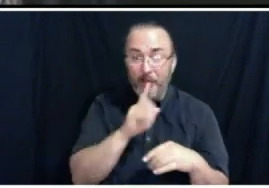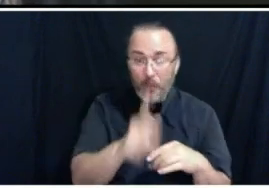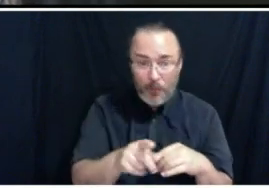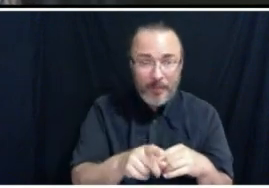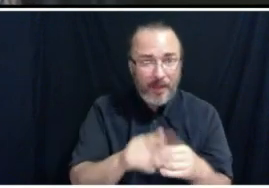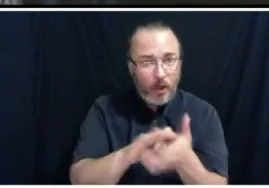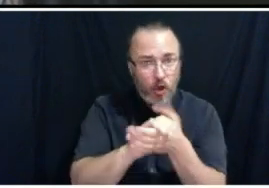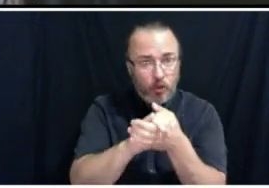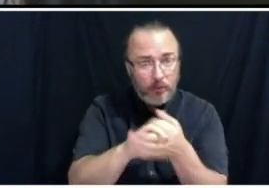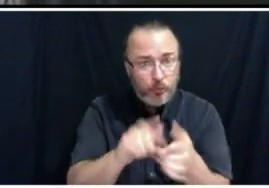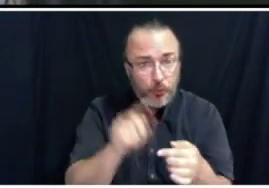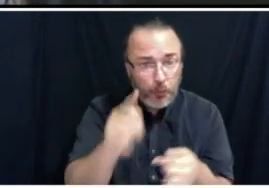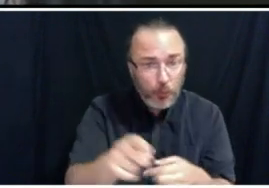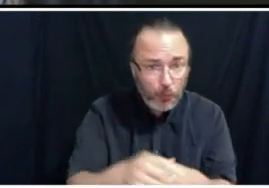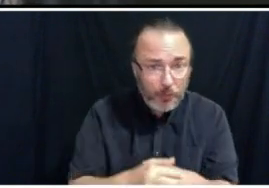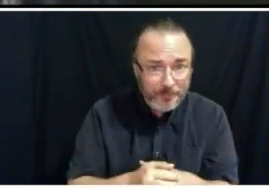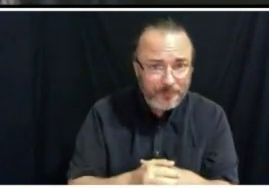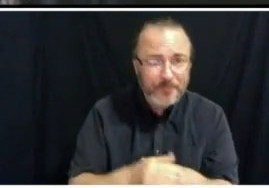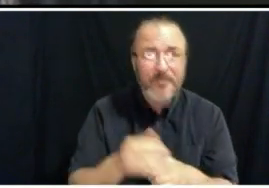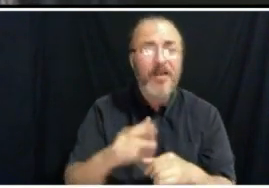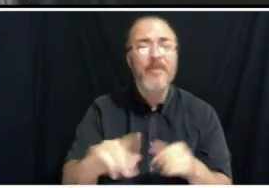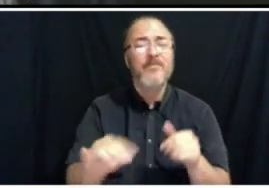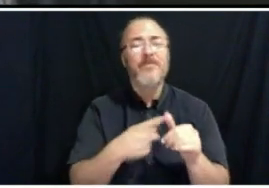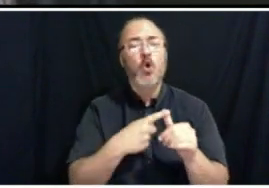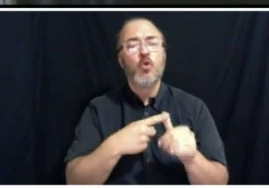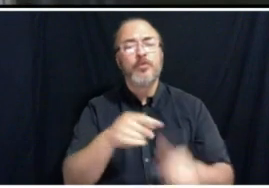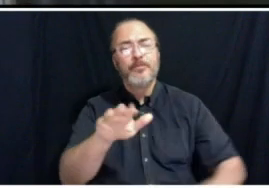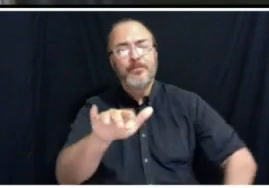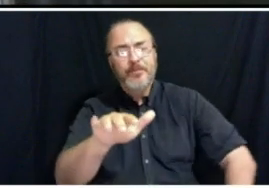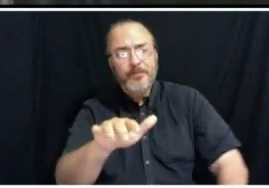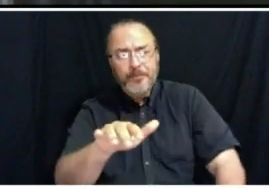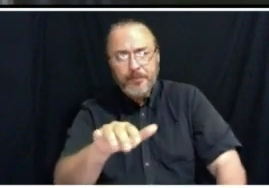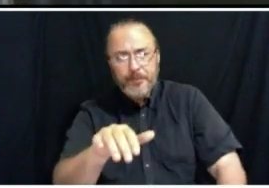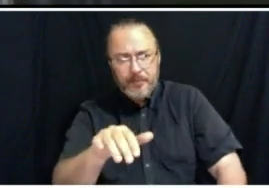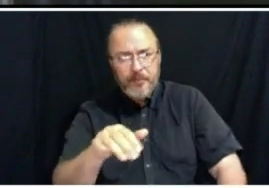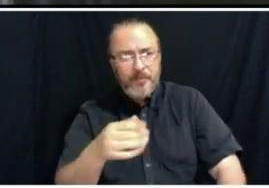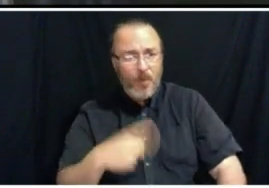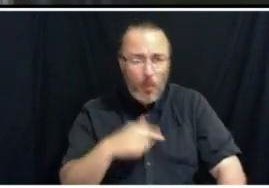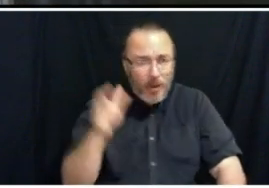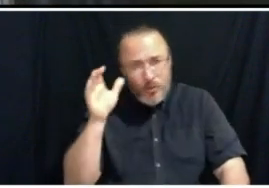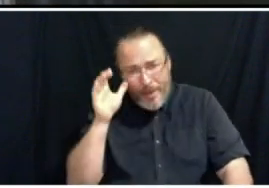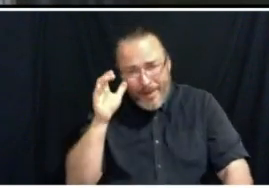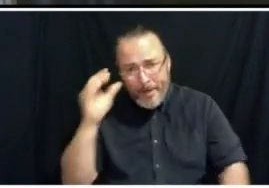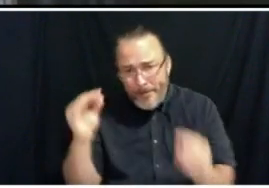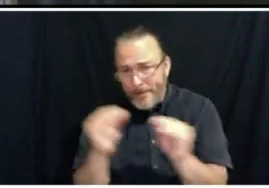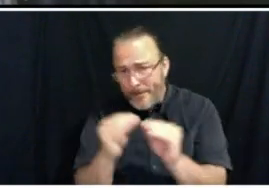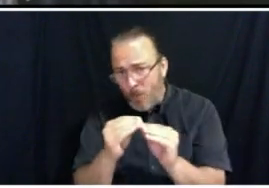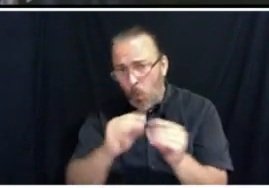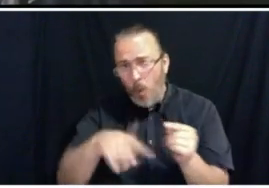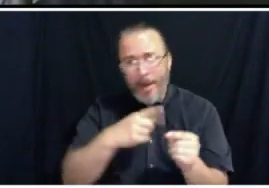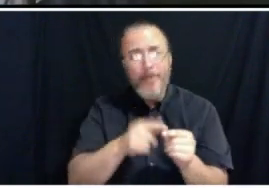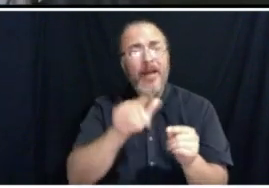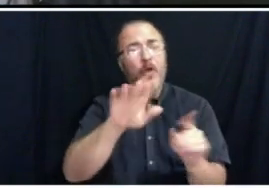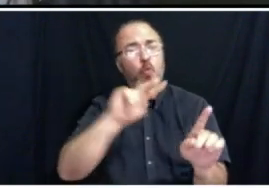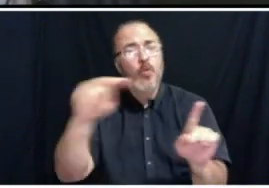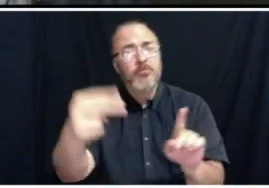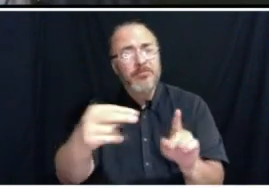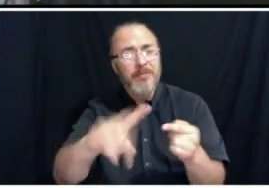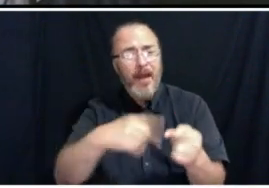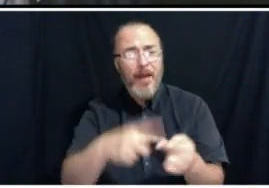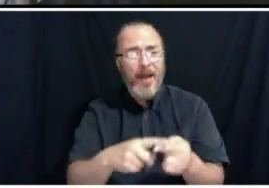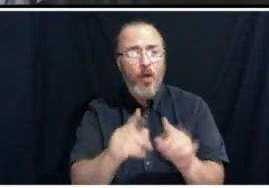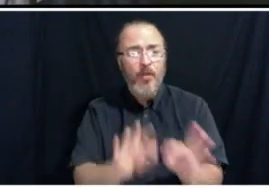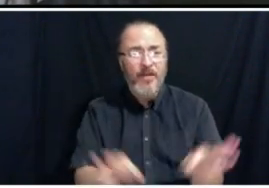on. To kick us off, Manos, we'd love to hear a little bit about your views about the value of inclusive